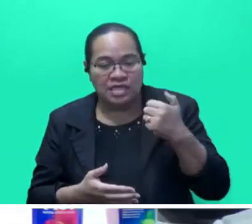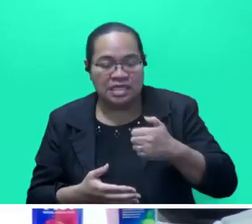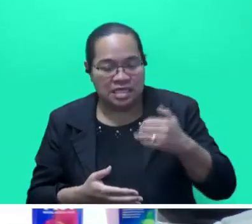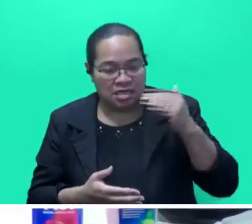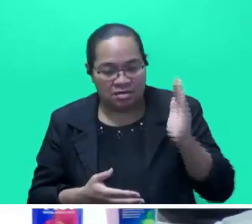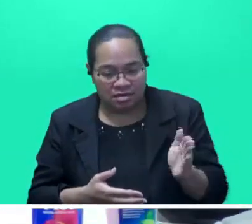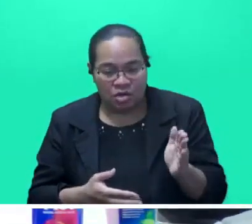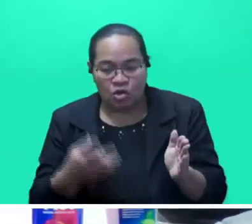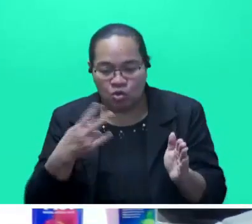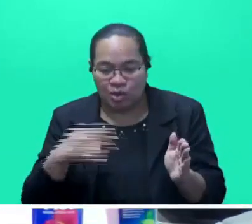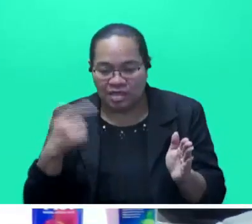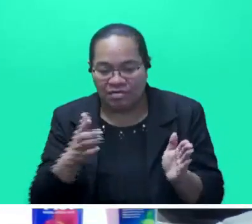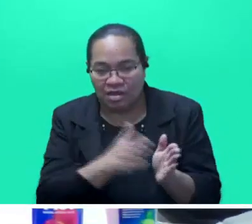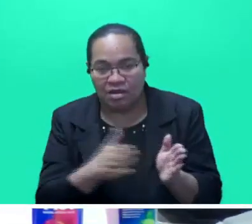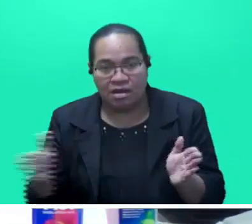2016-2017 period.